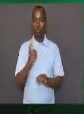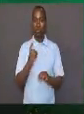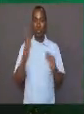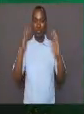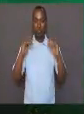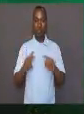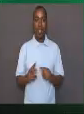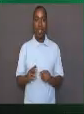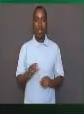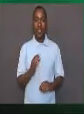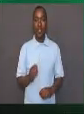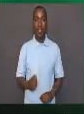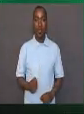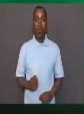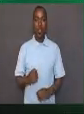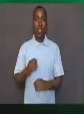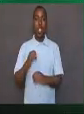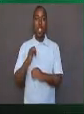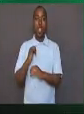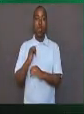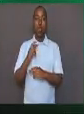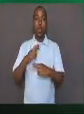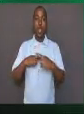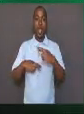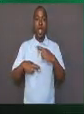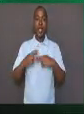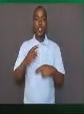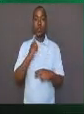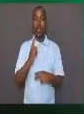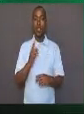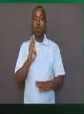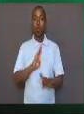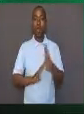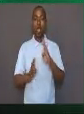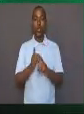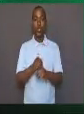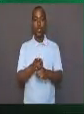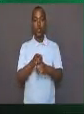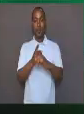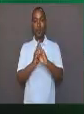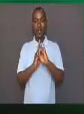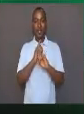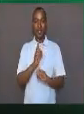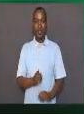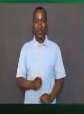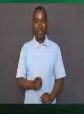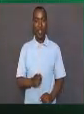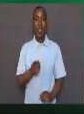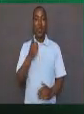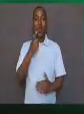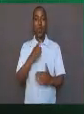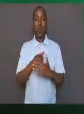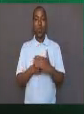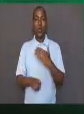immune reaction is a biological response that involves the production